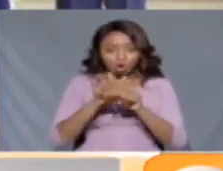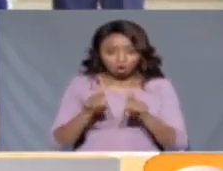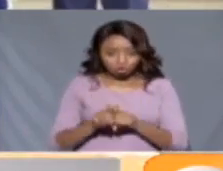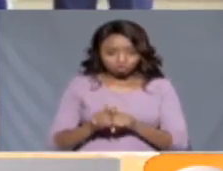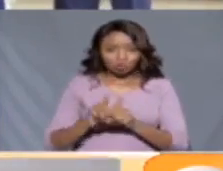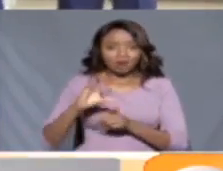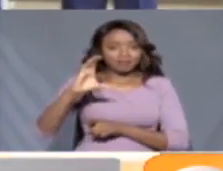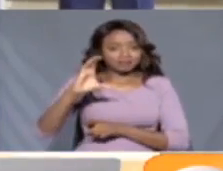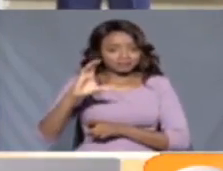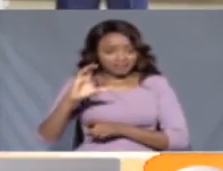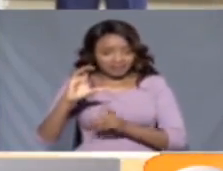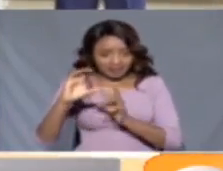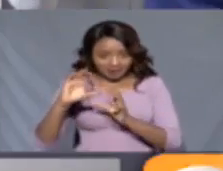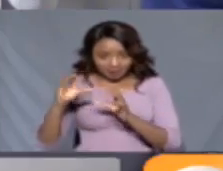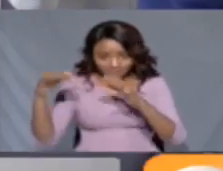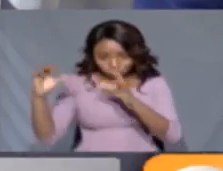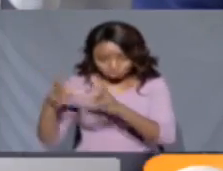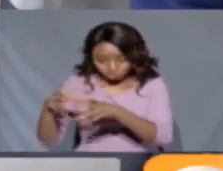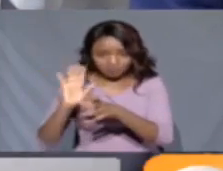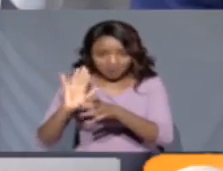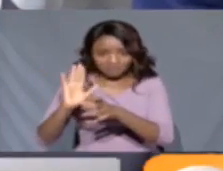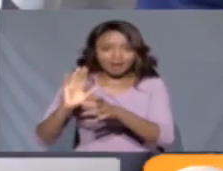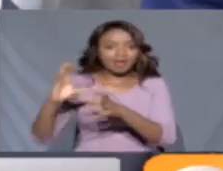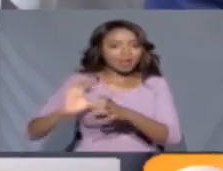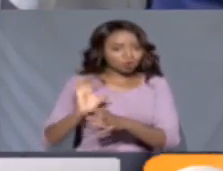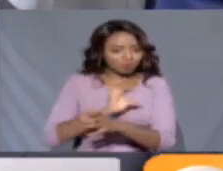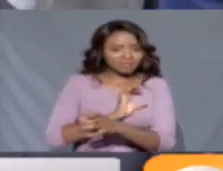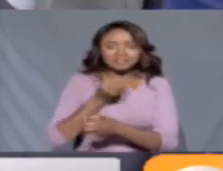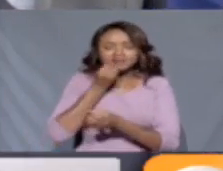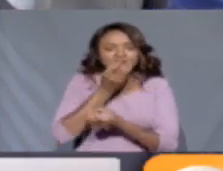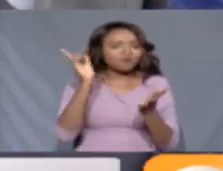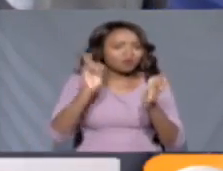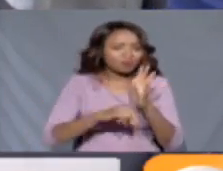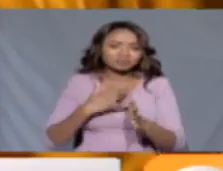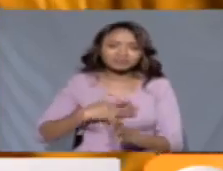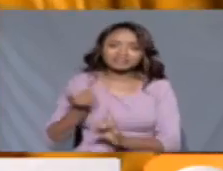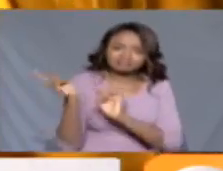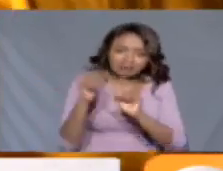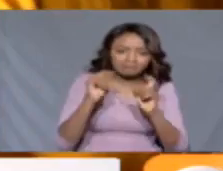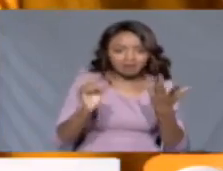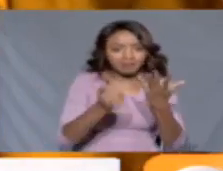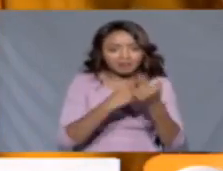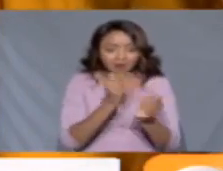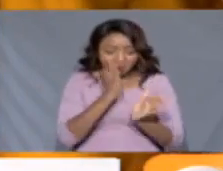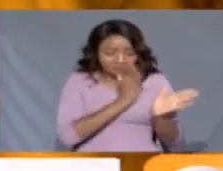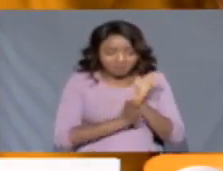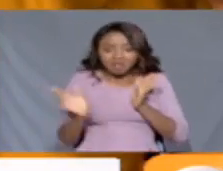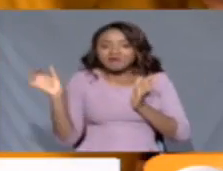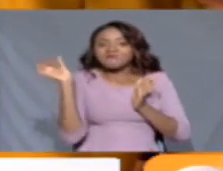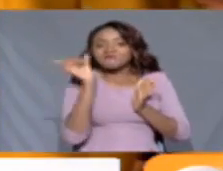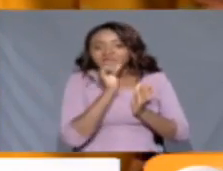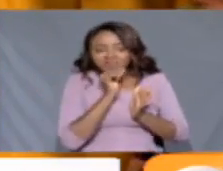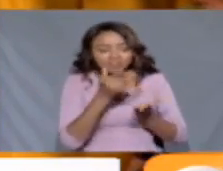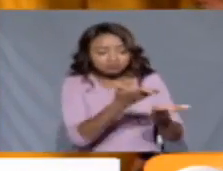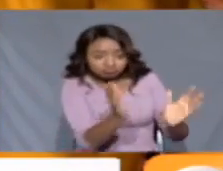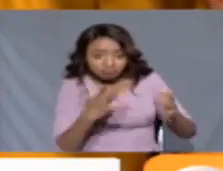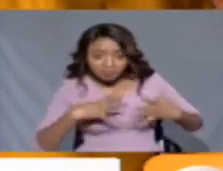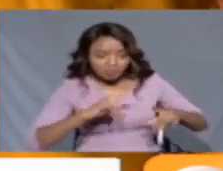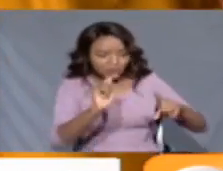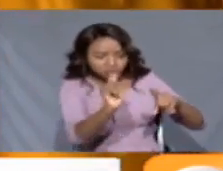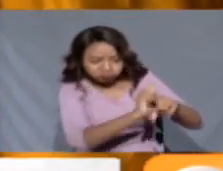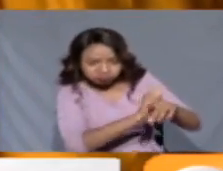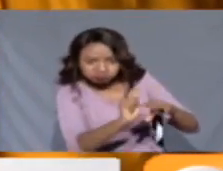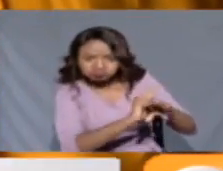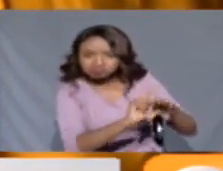of the exercise calling on Kenyans to stand and be counted. They say preparations are complete and that the enumerators have been trained